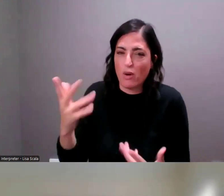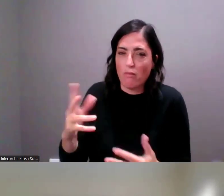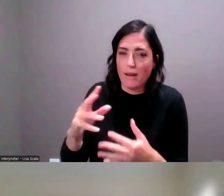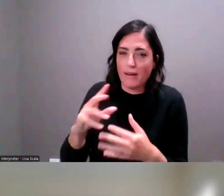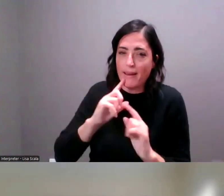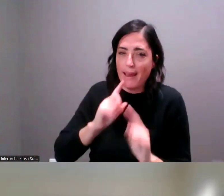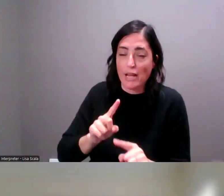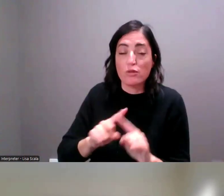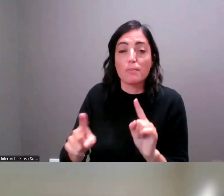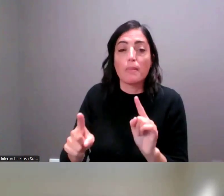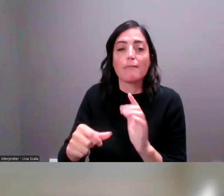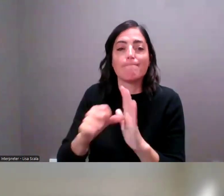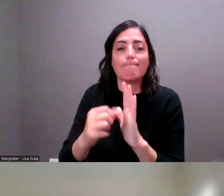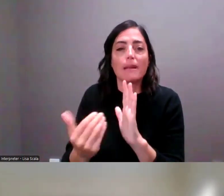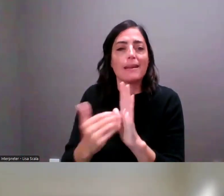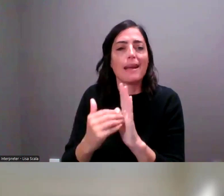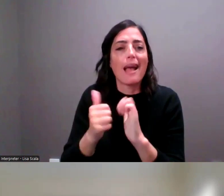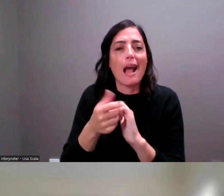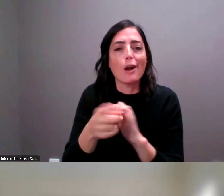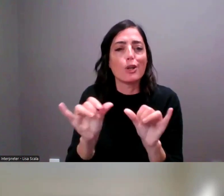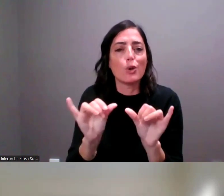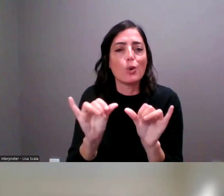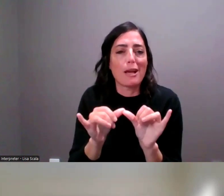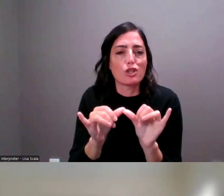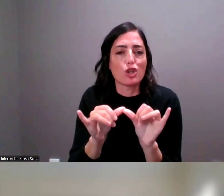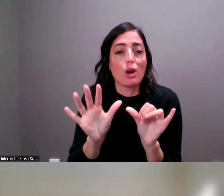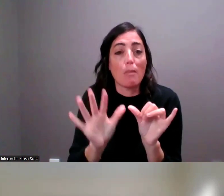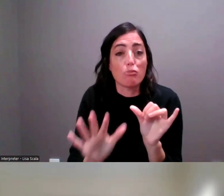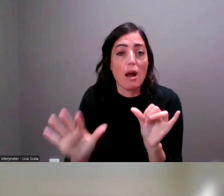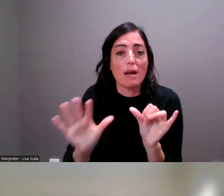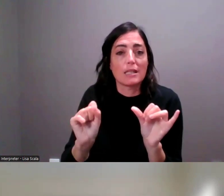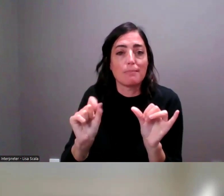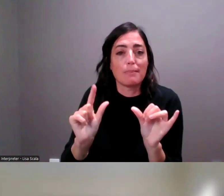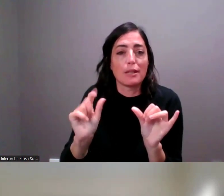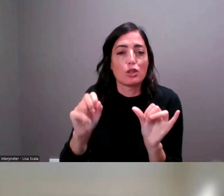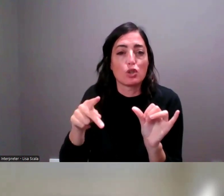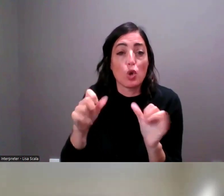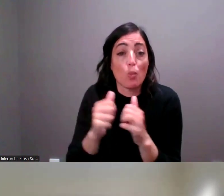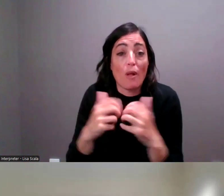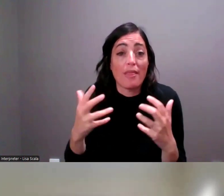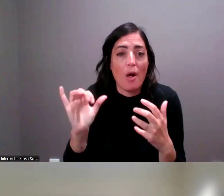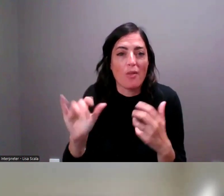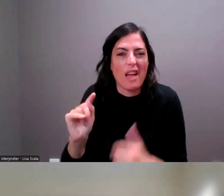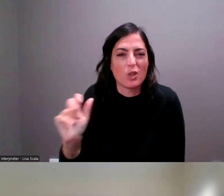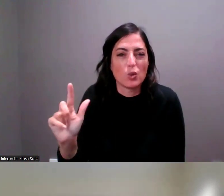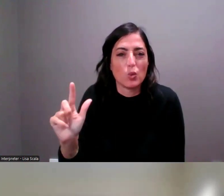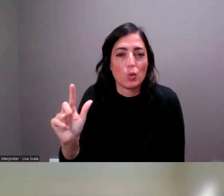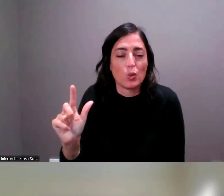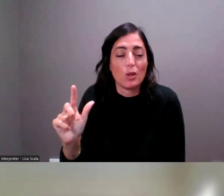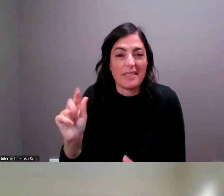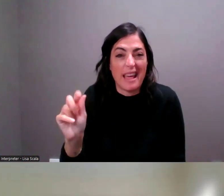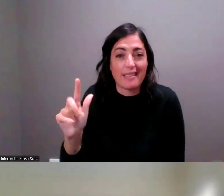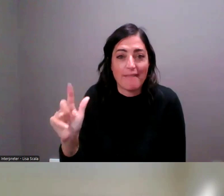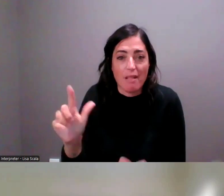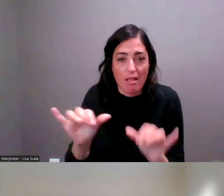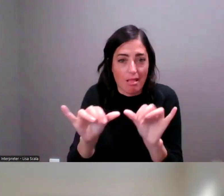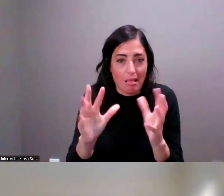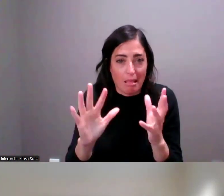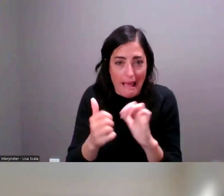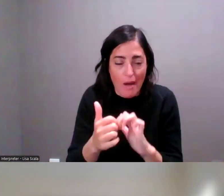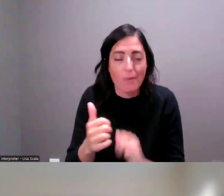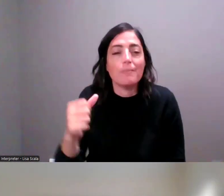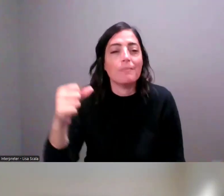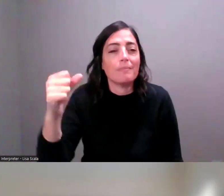chat. How do you measure approximate slope without the level tool? Good question.